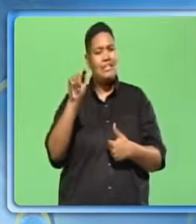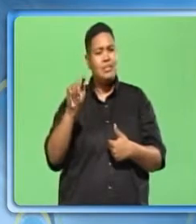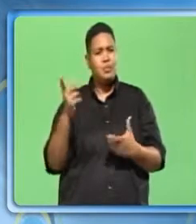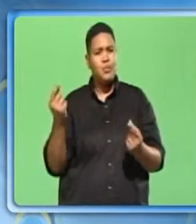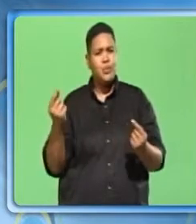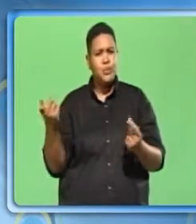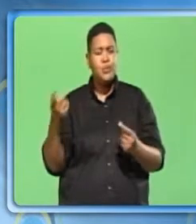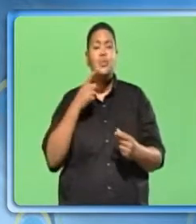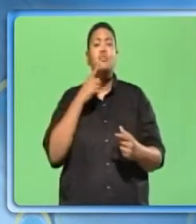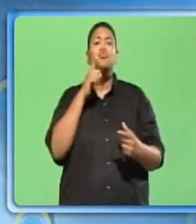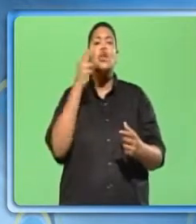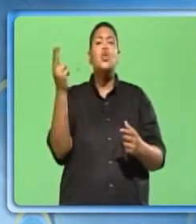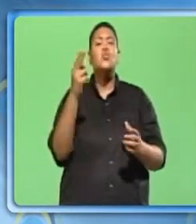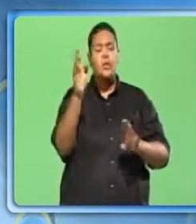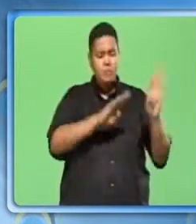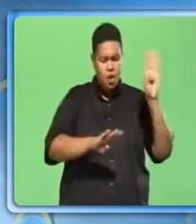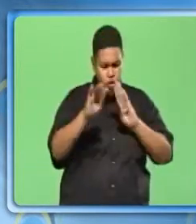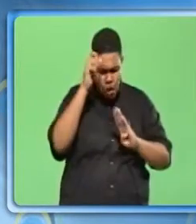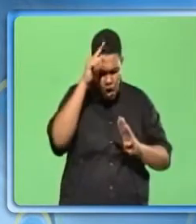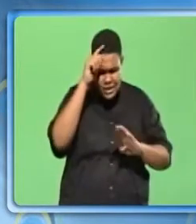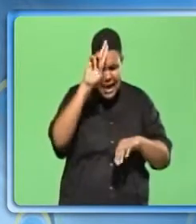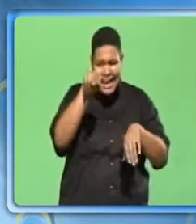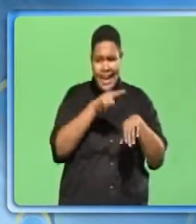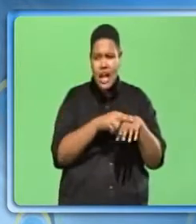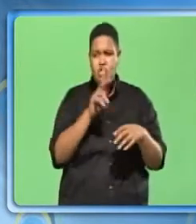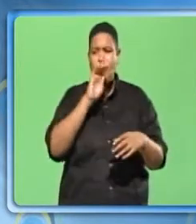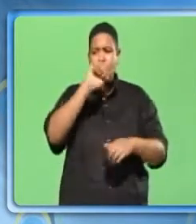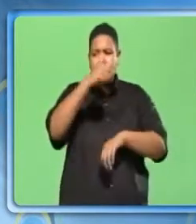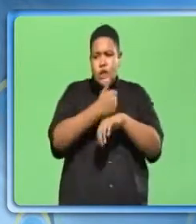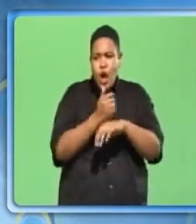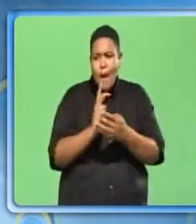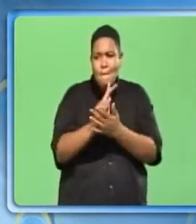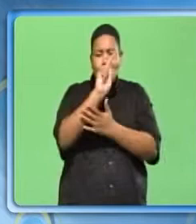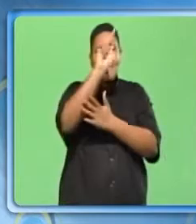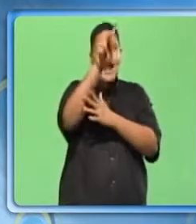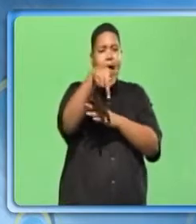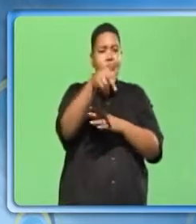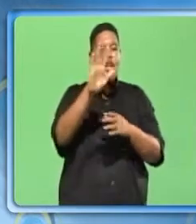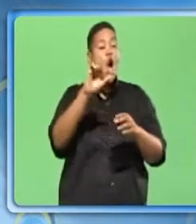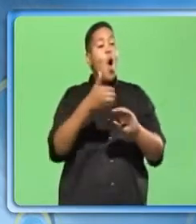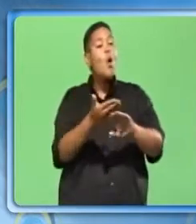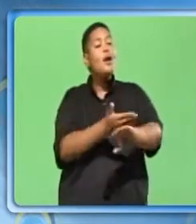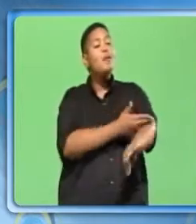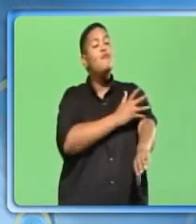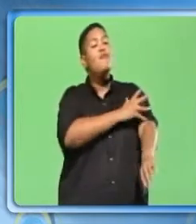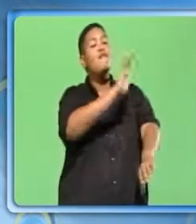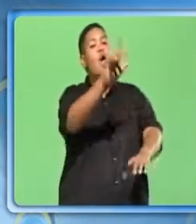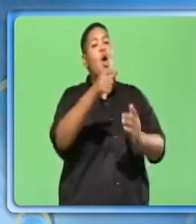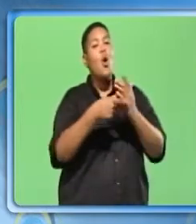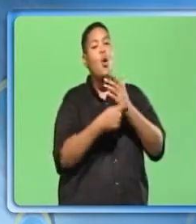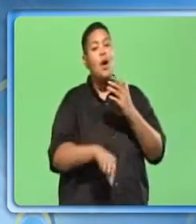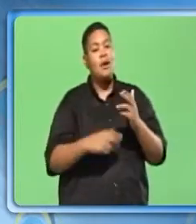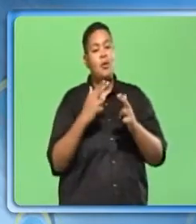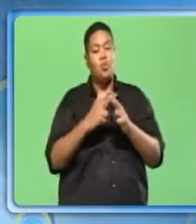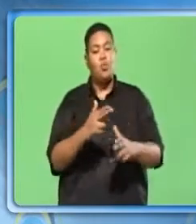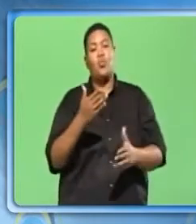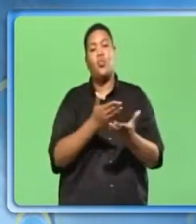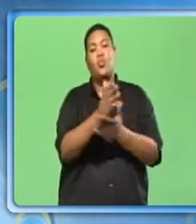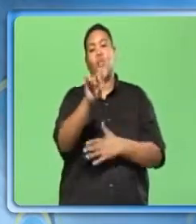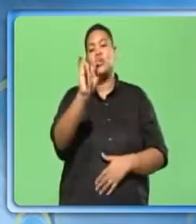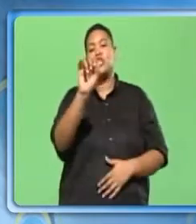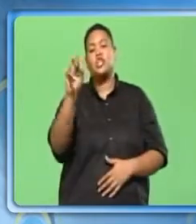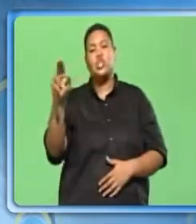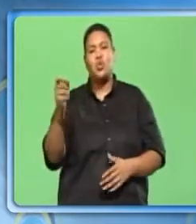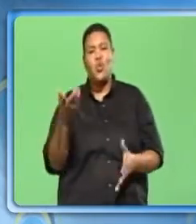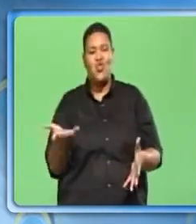uses biology to understand the nature of flowering plants and how to improve their quality by tissue culture,